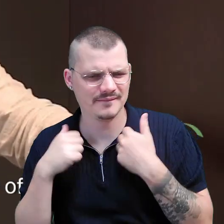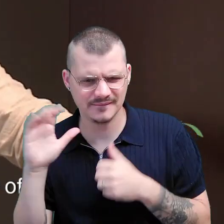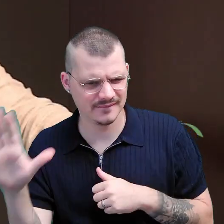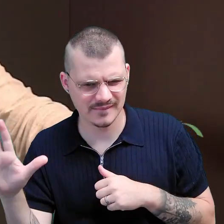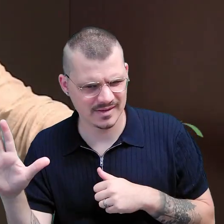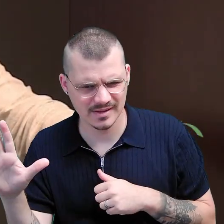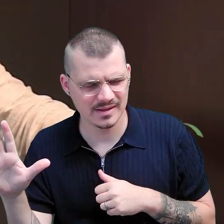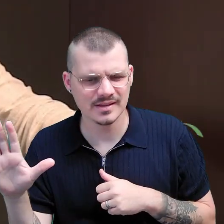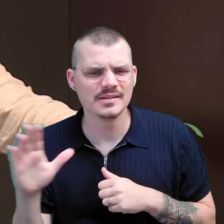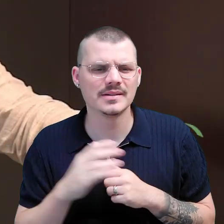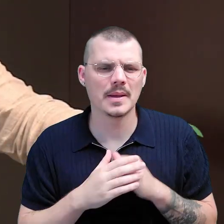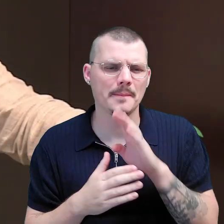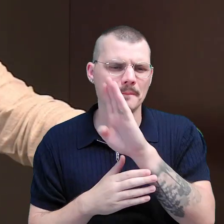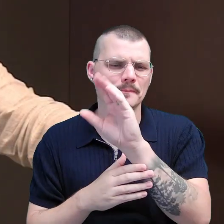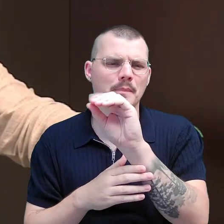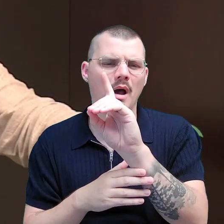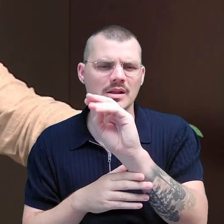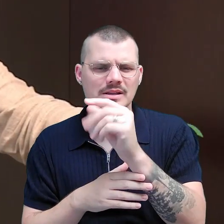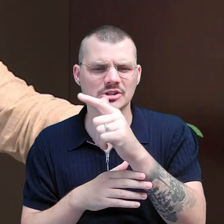of life.